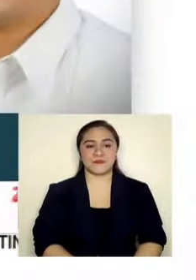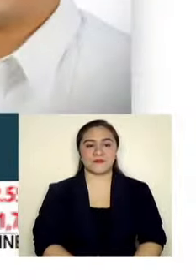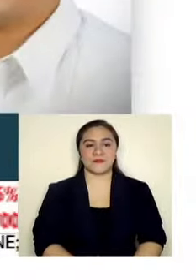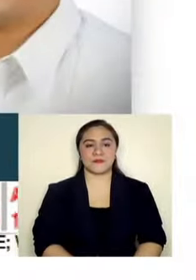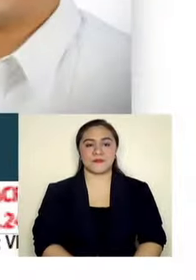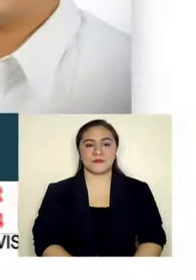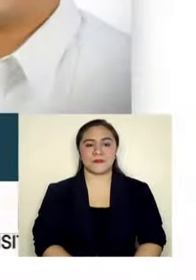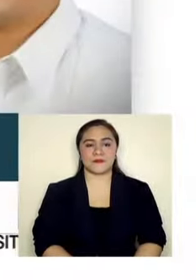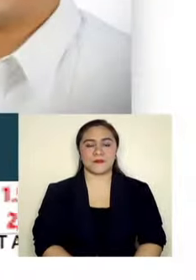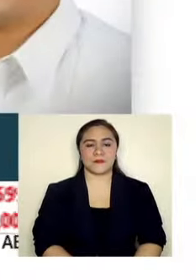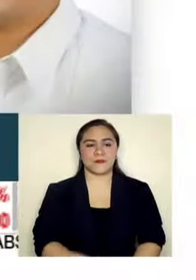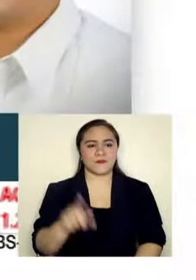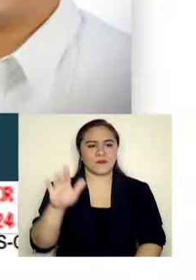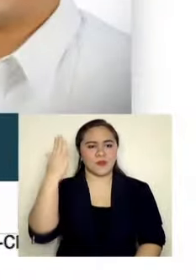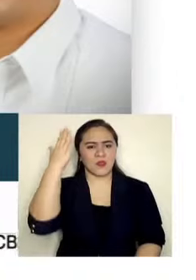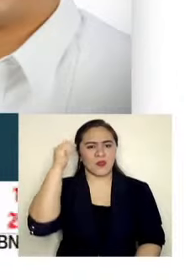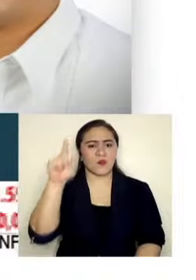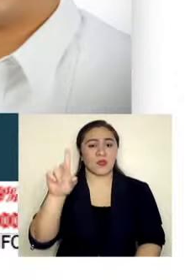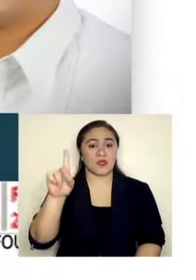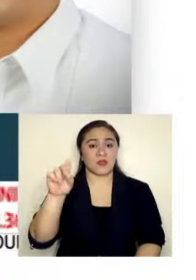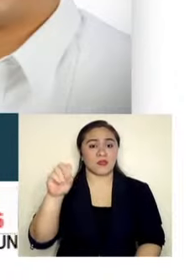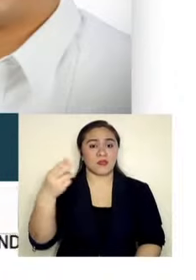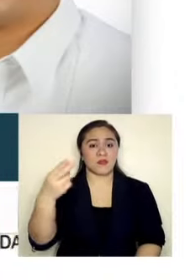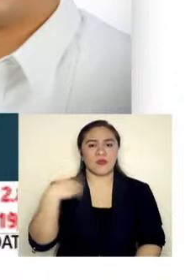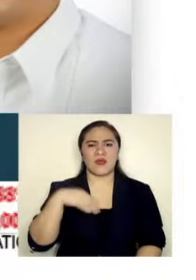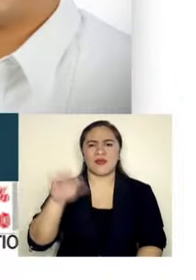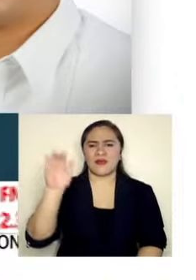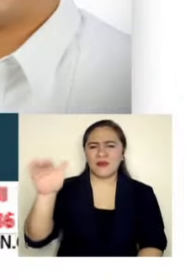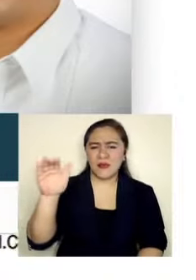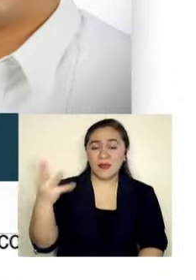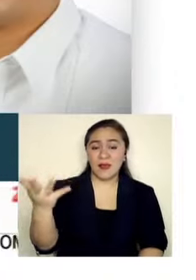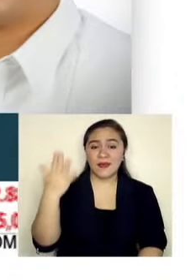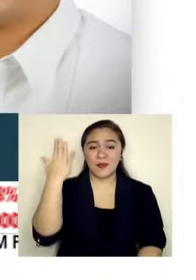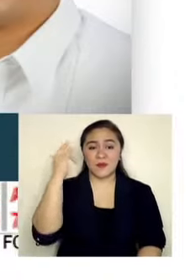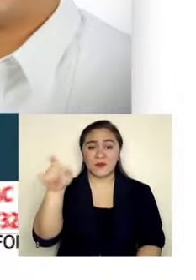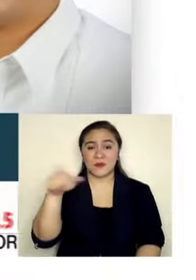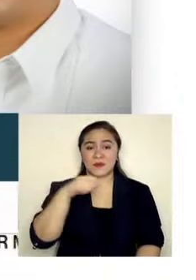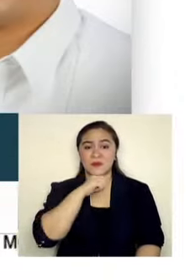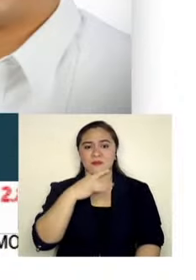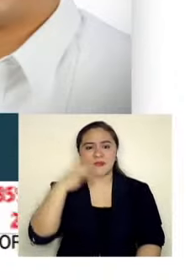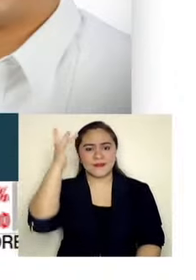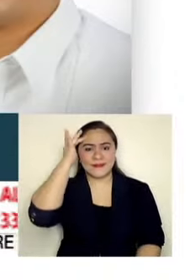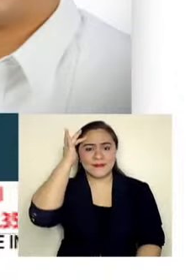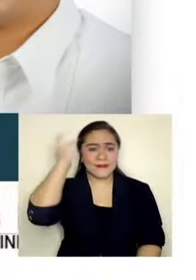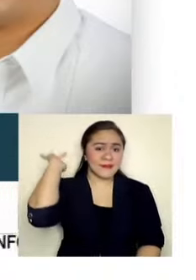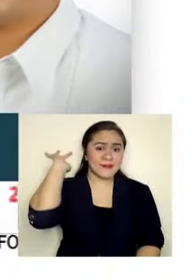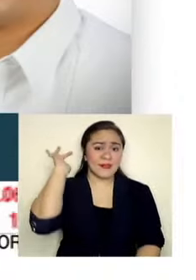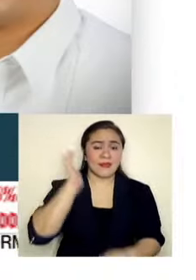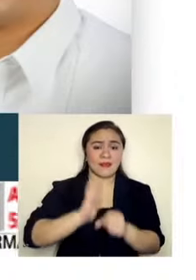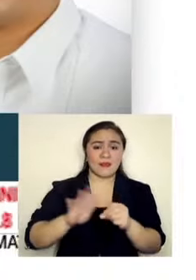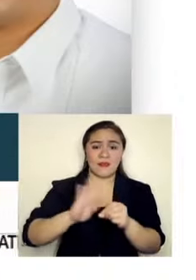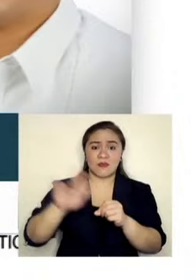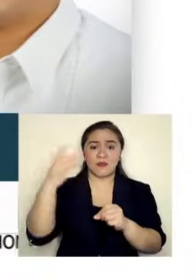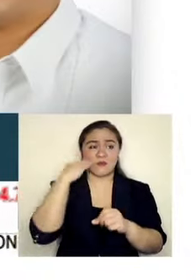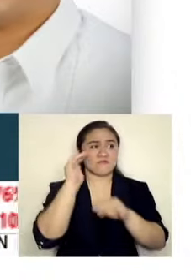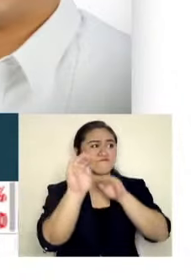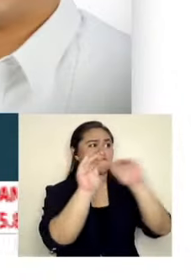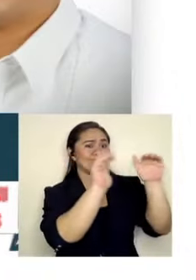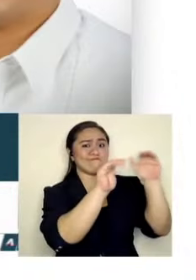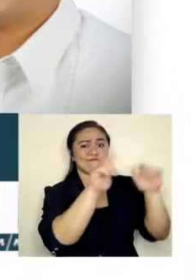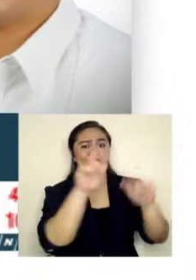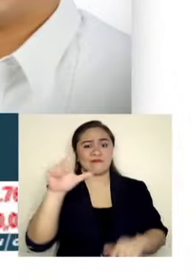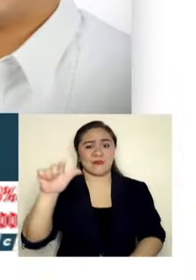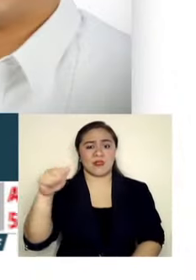What I'm asking with the DOH, come on, you be sensitive enough to call us LGU first and